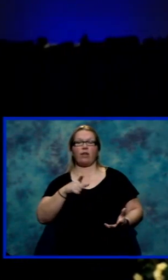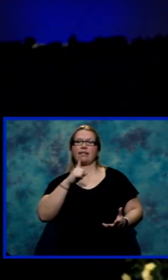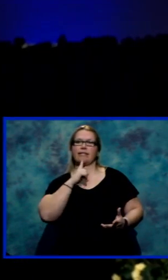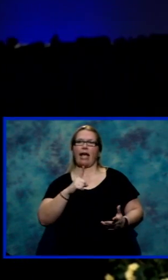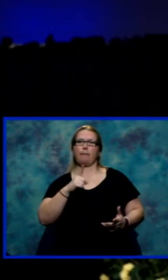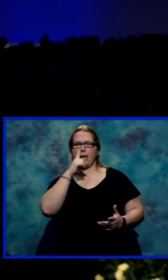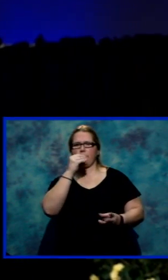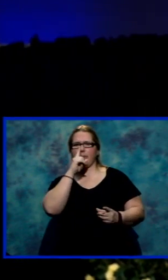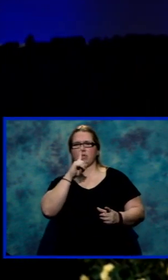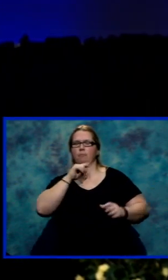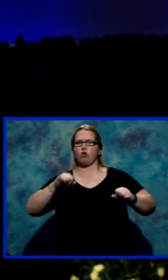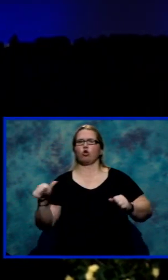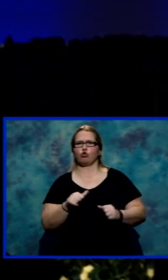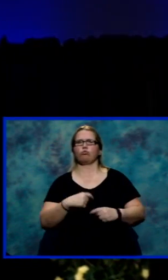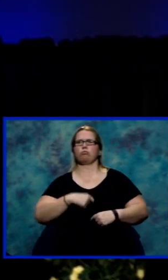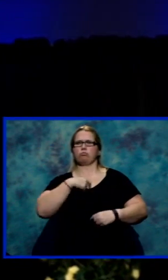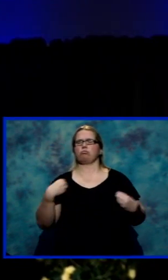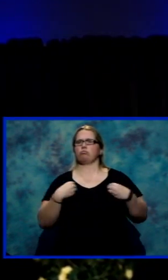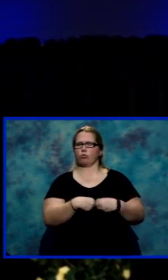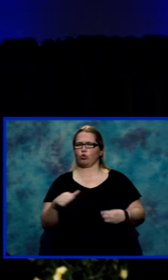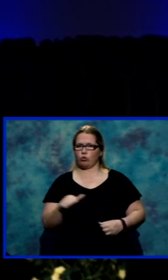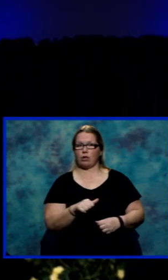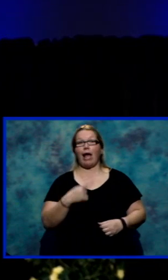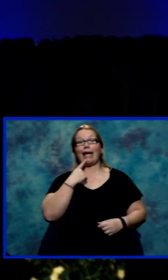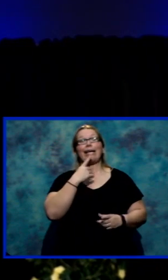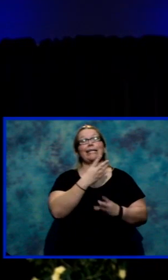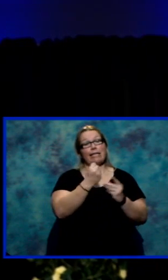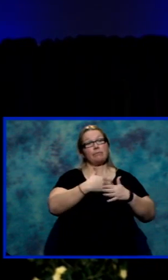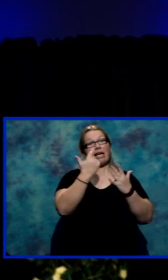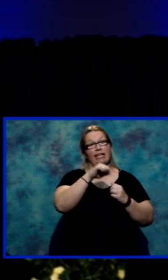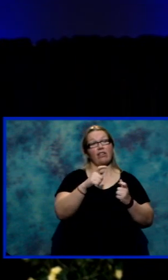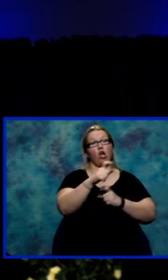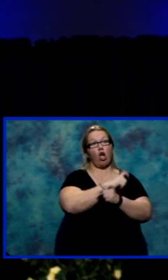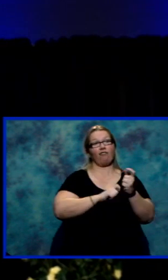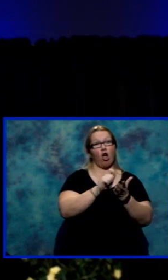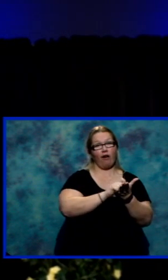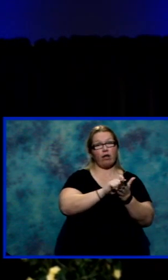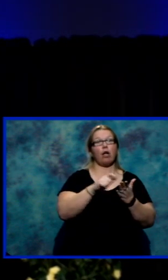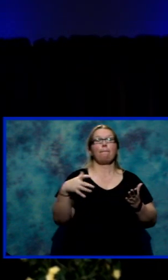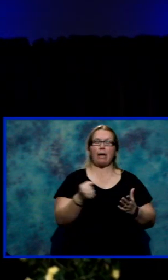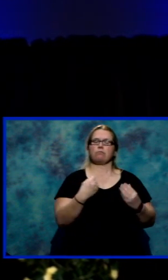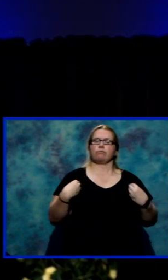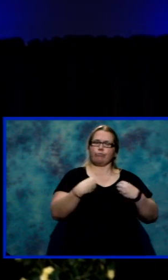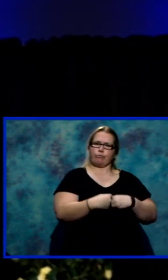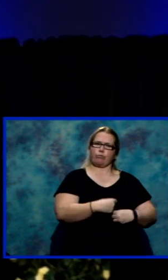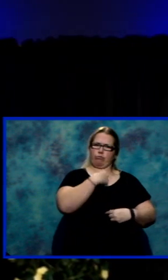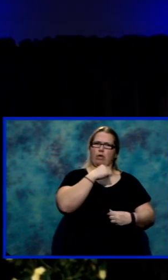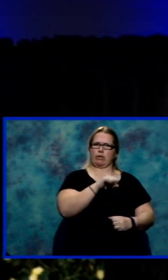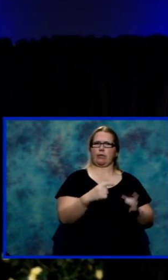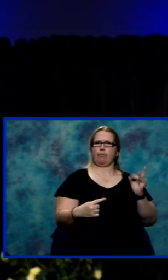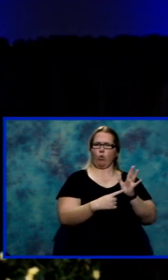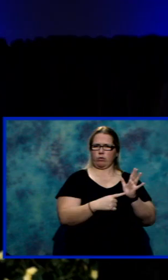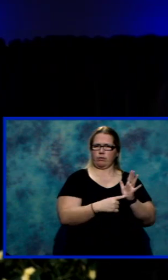wear a suit and tie. And you know what? On some days in the conference office, it's important to wear the suit and tie because it's like